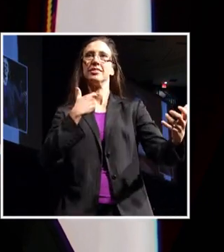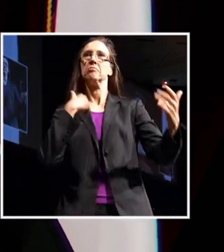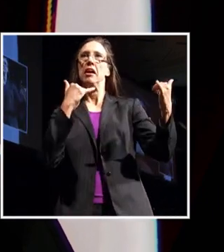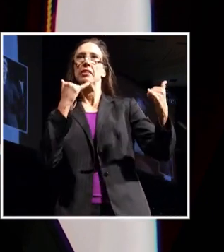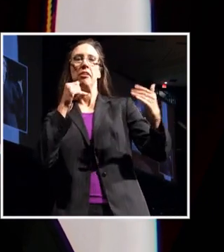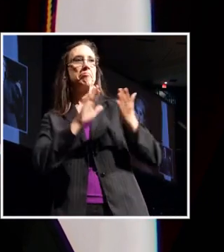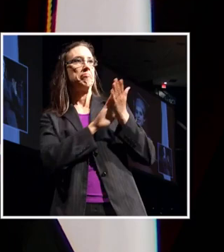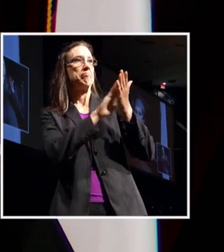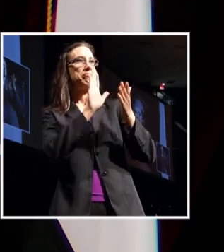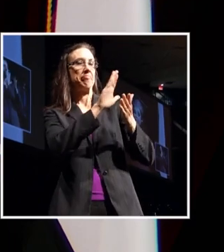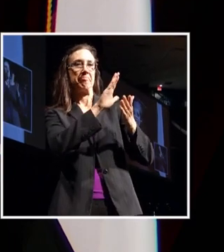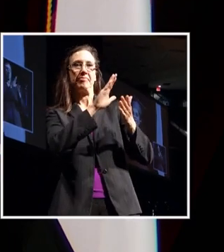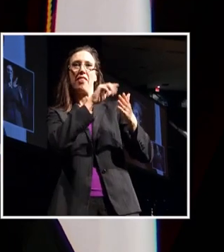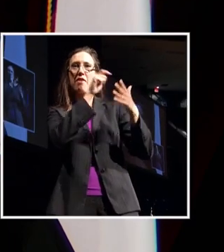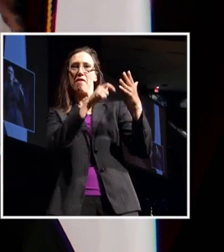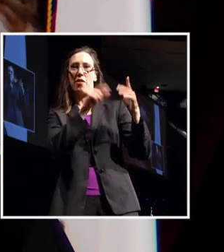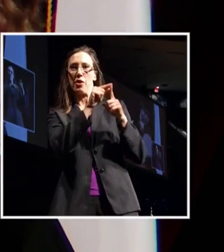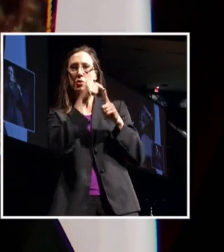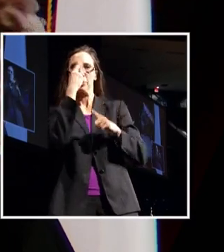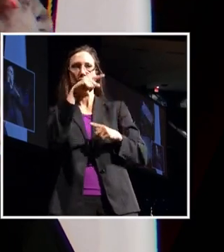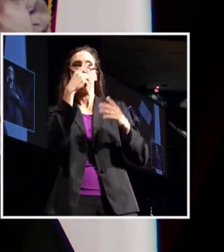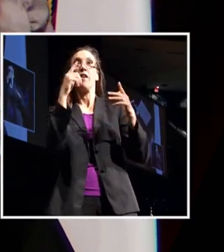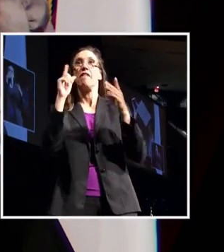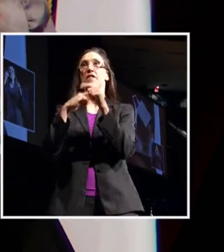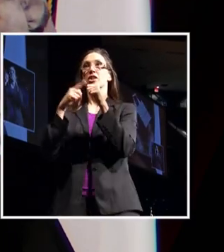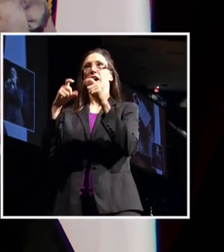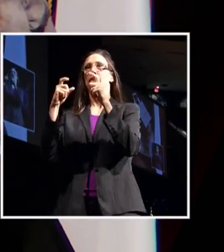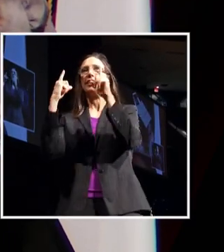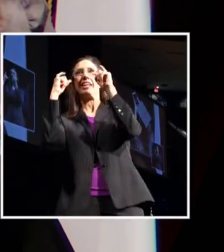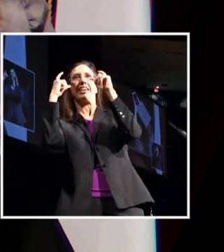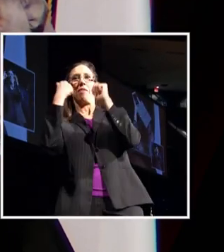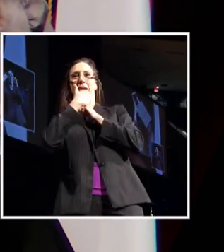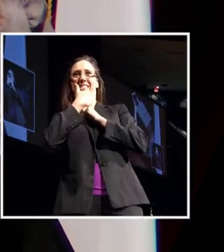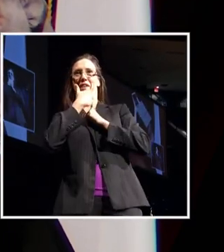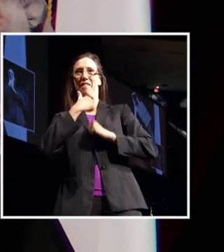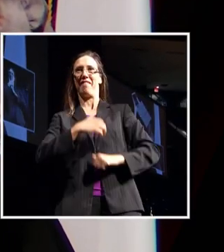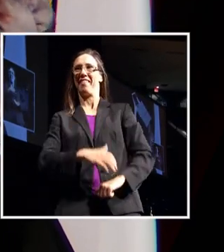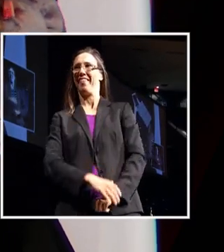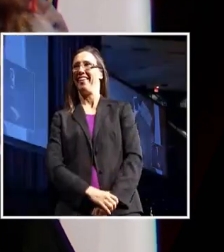to you. But first, let me take a selfie.